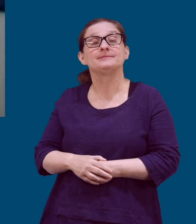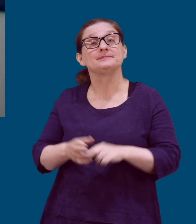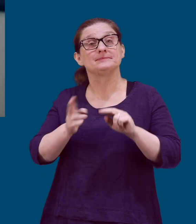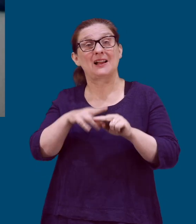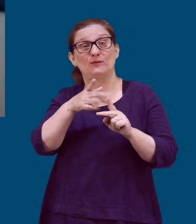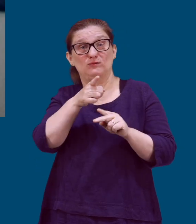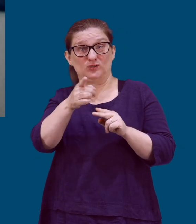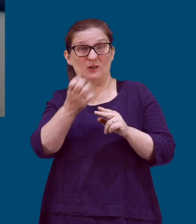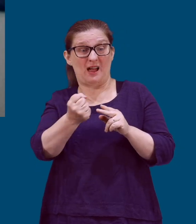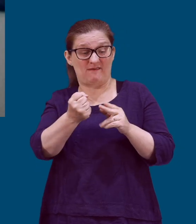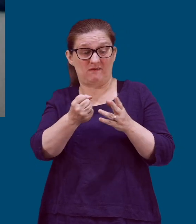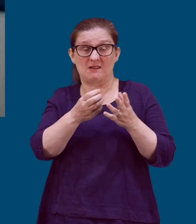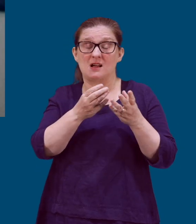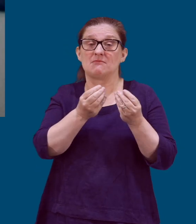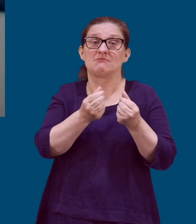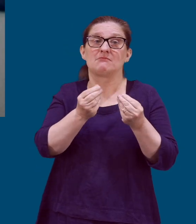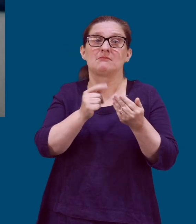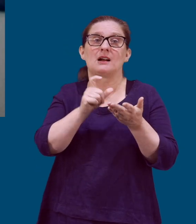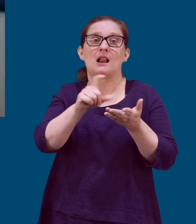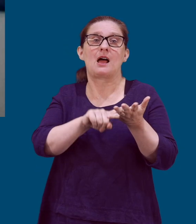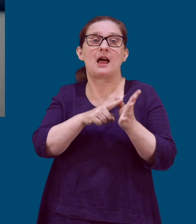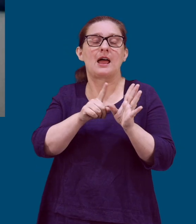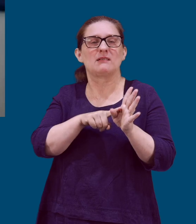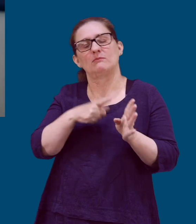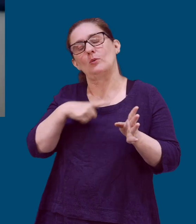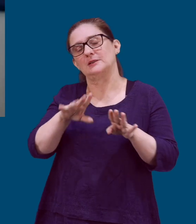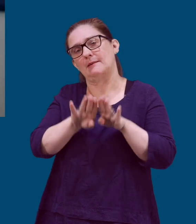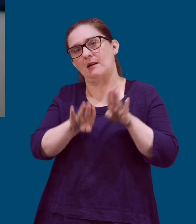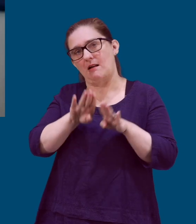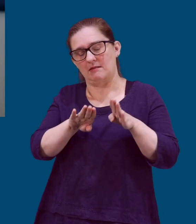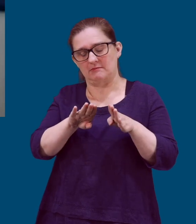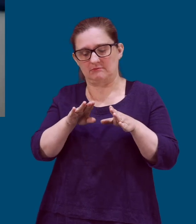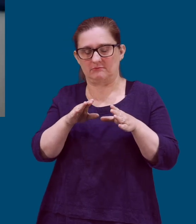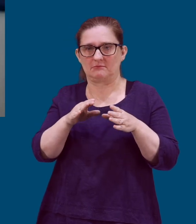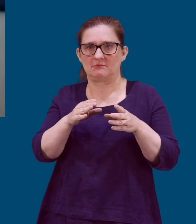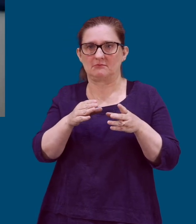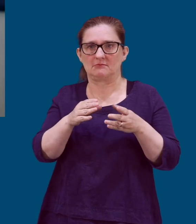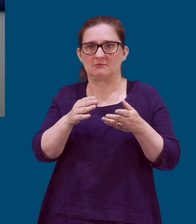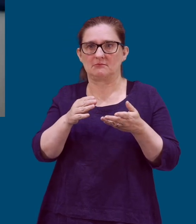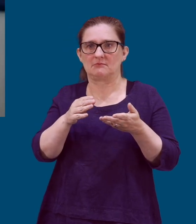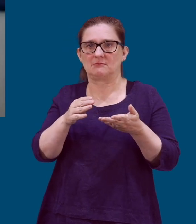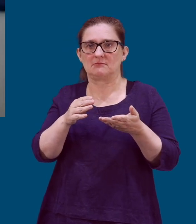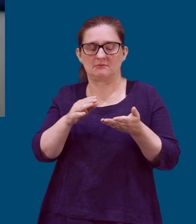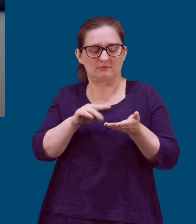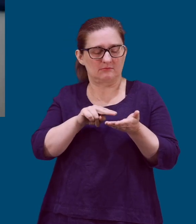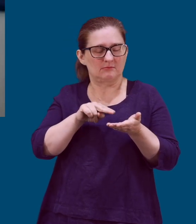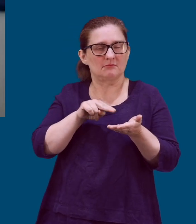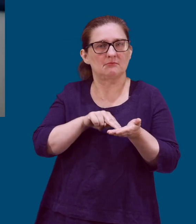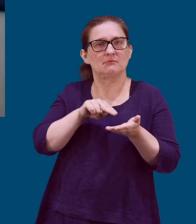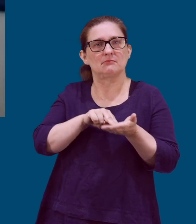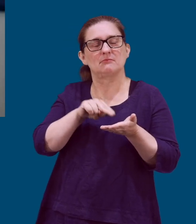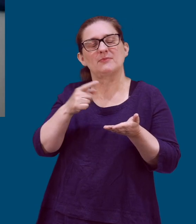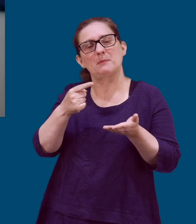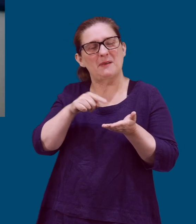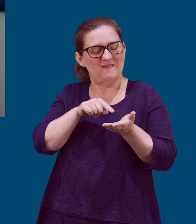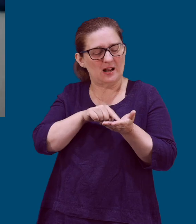clay, I want you to do something very similar. I want you to press your hand against the clay, press a